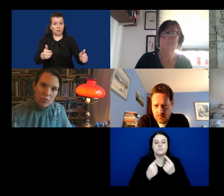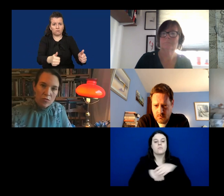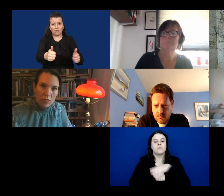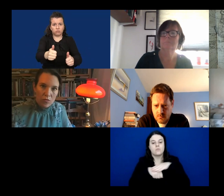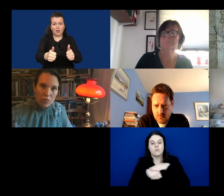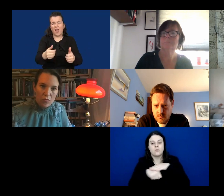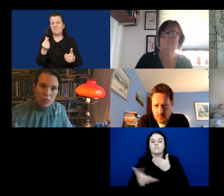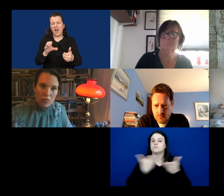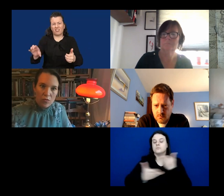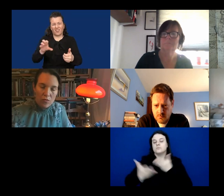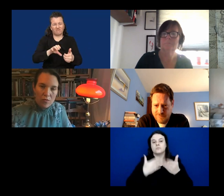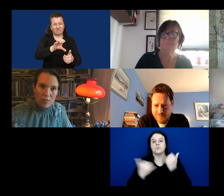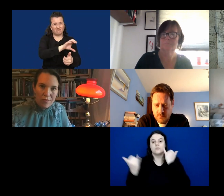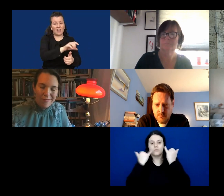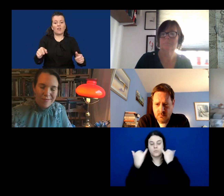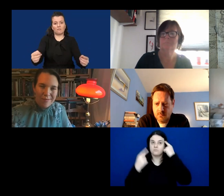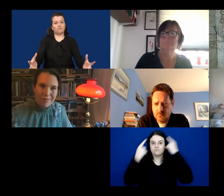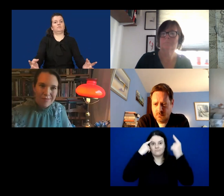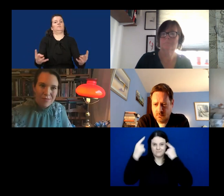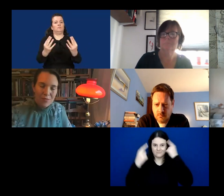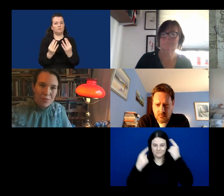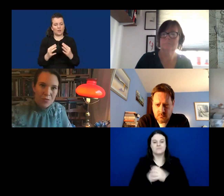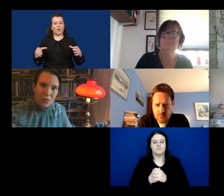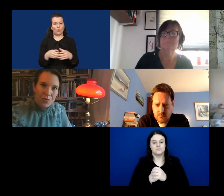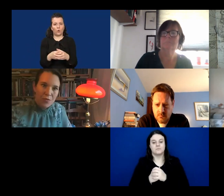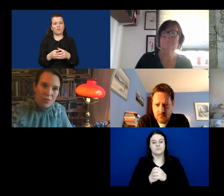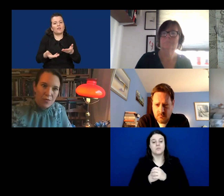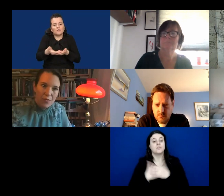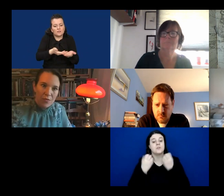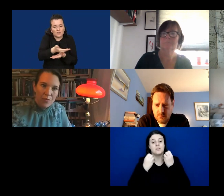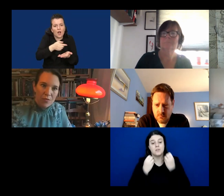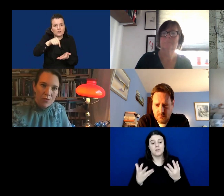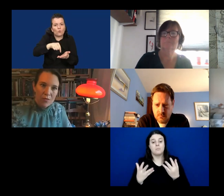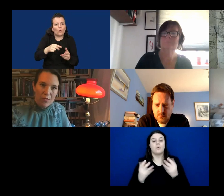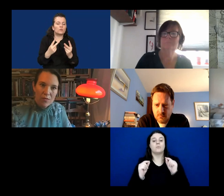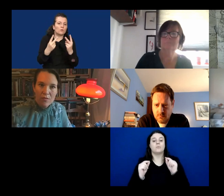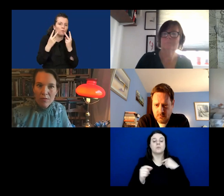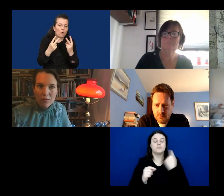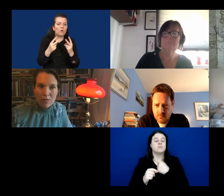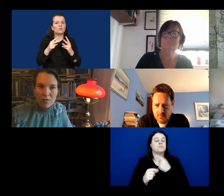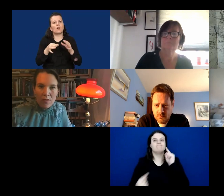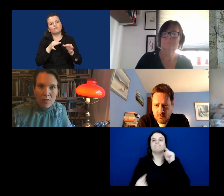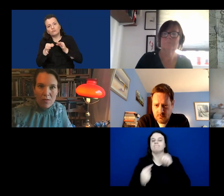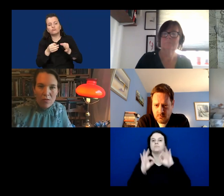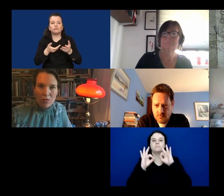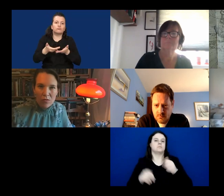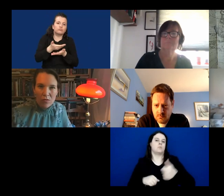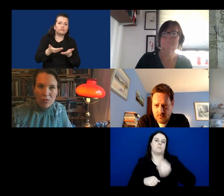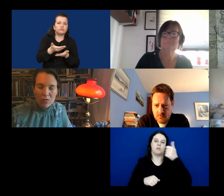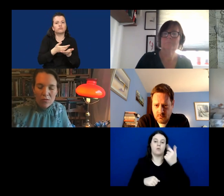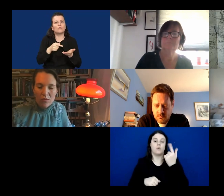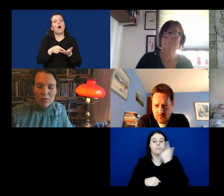and best practice and ideas. And that is what we have found to be the most effective way of making